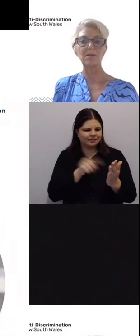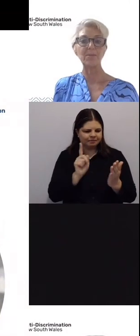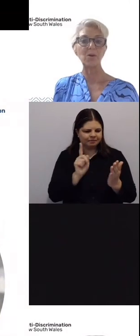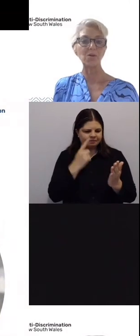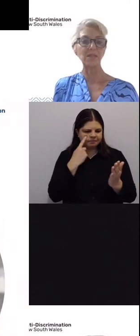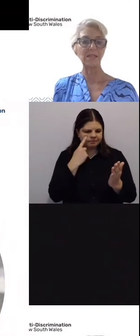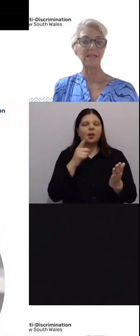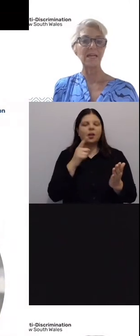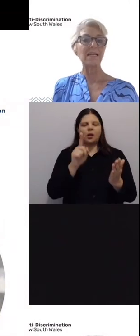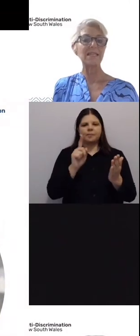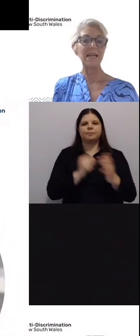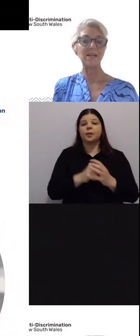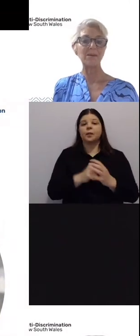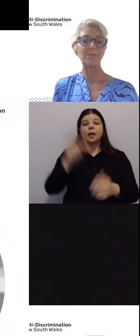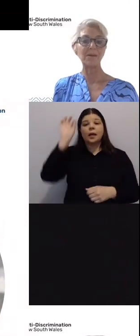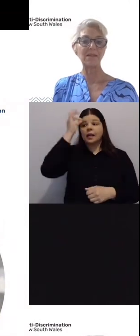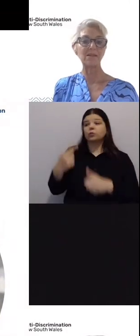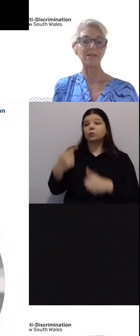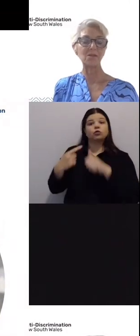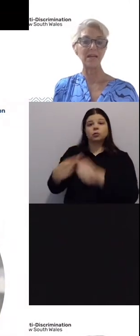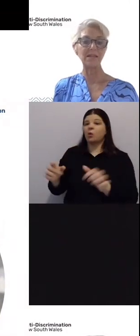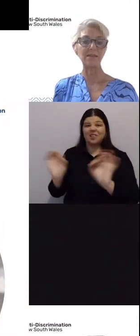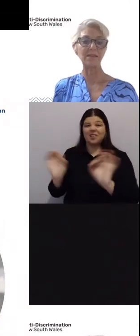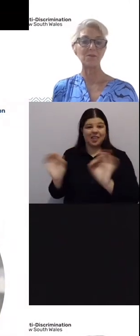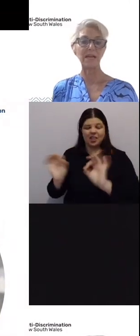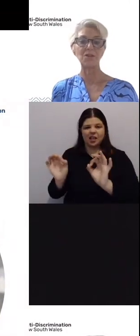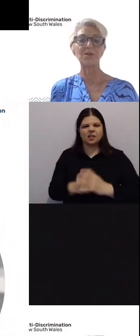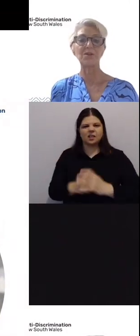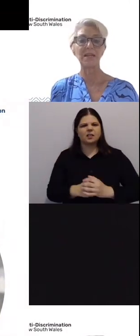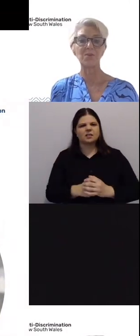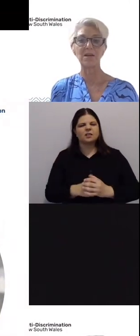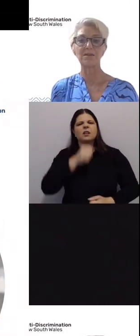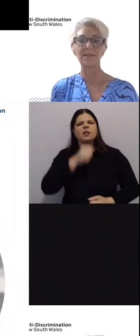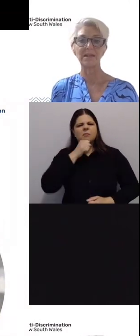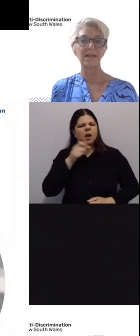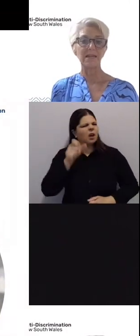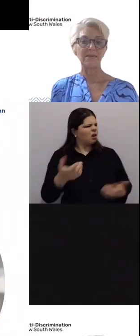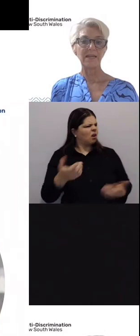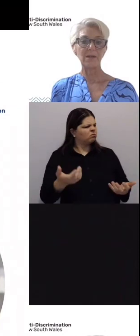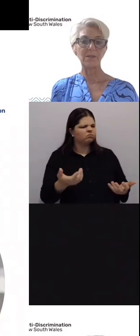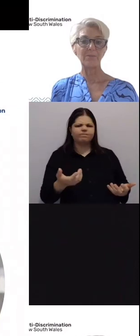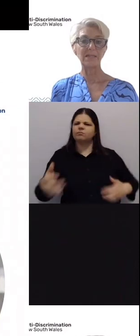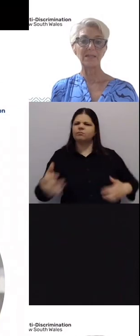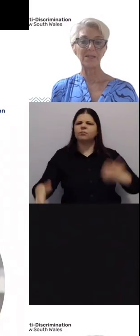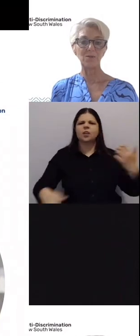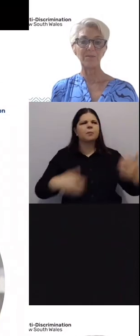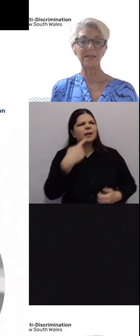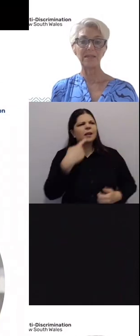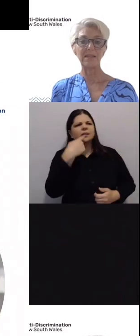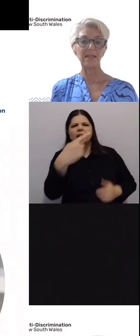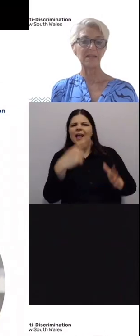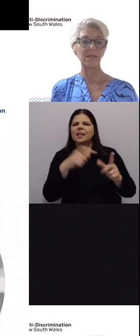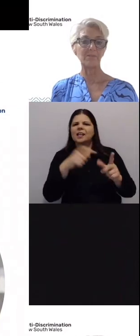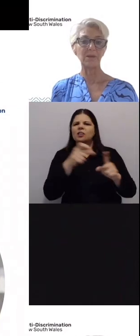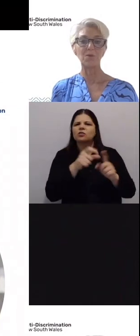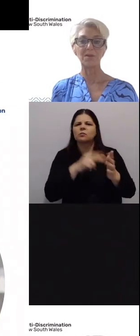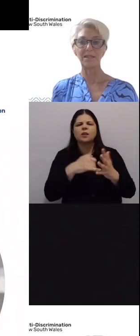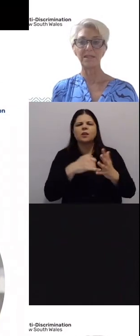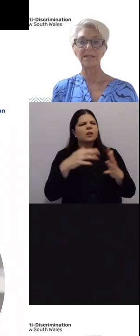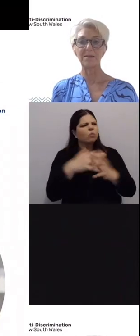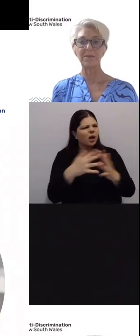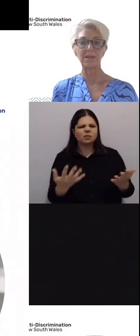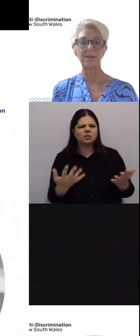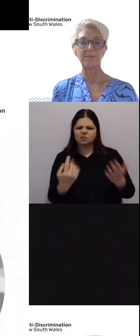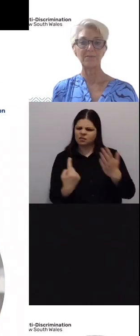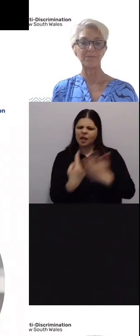did not respond, Zhang complained to Anti-Discrimination New South Wales that he was being discriminated against because